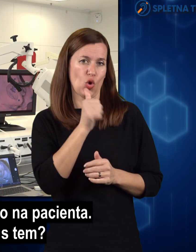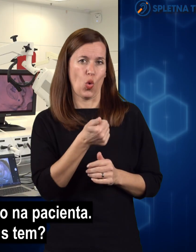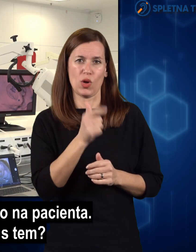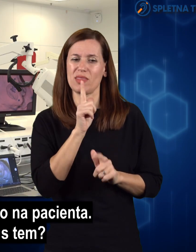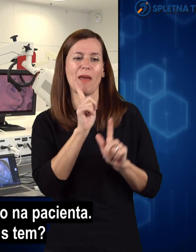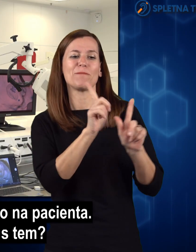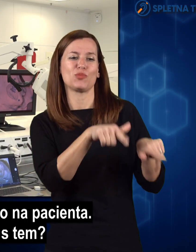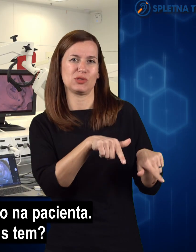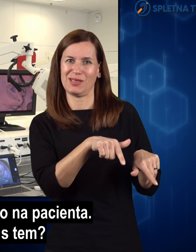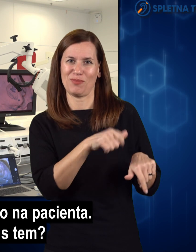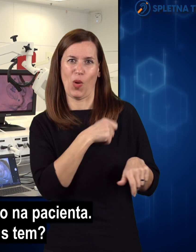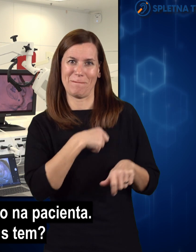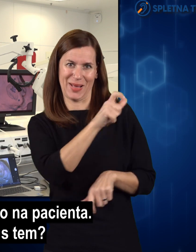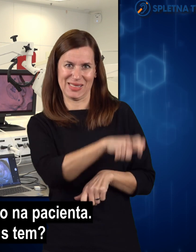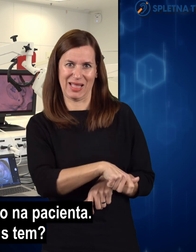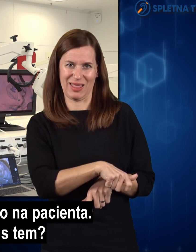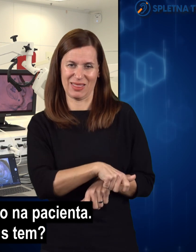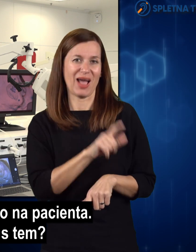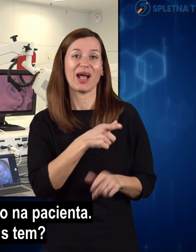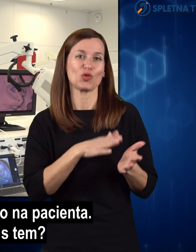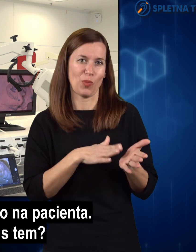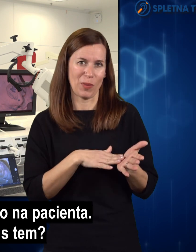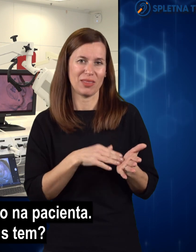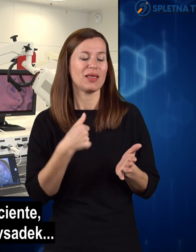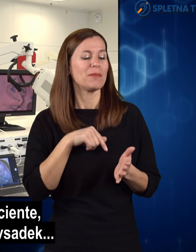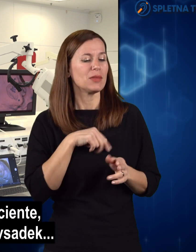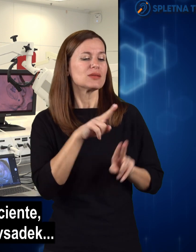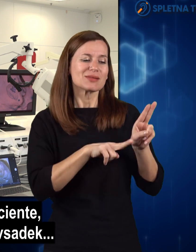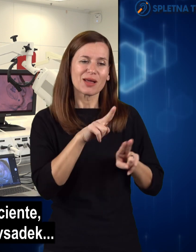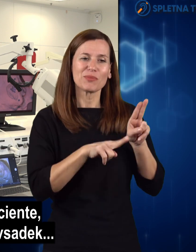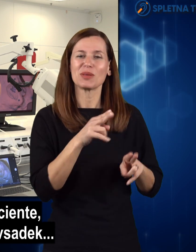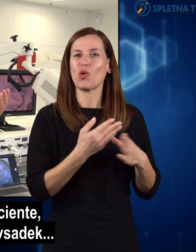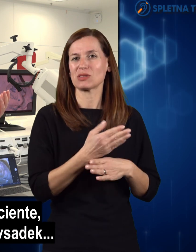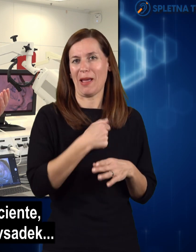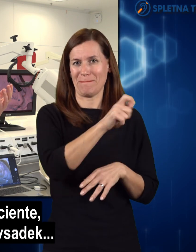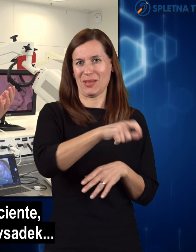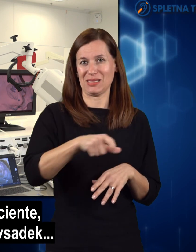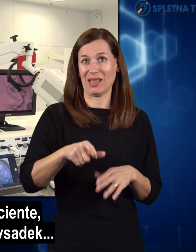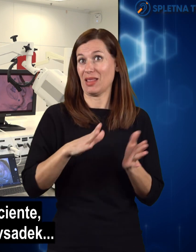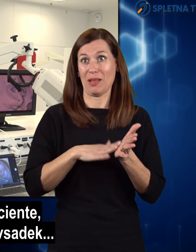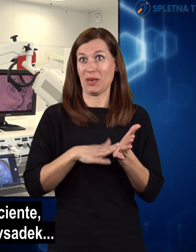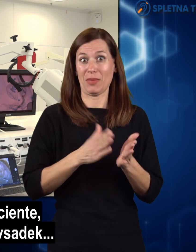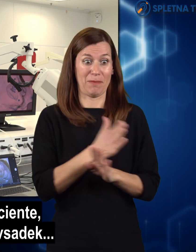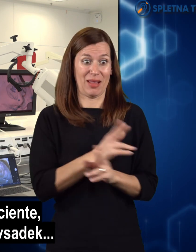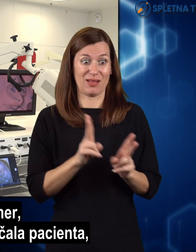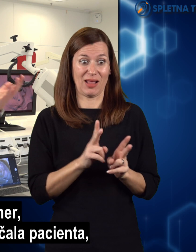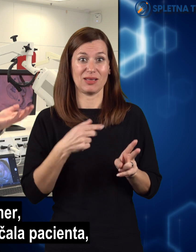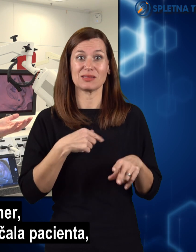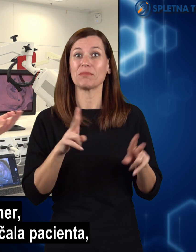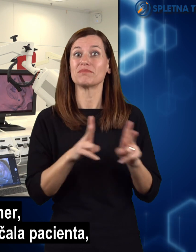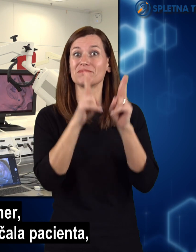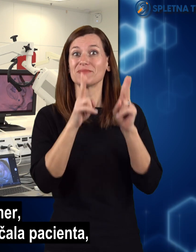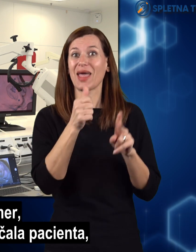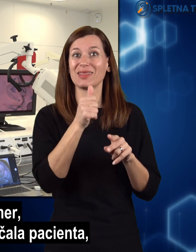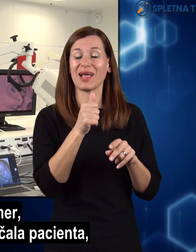One, we never leave a patient behind. What do I mean by that? Well, we have patients that were implanted. For example, I